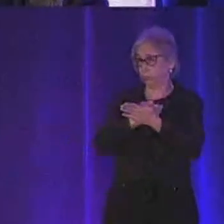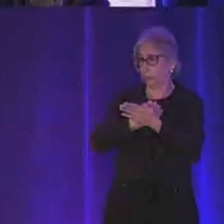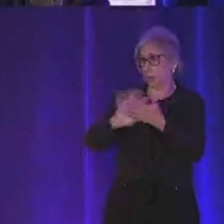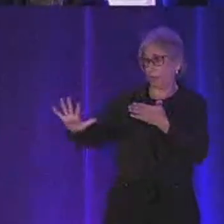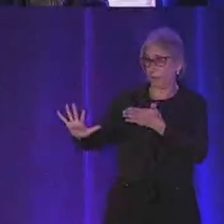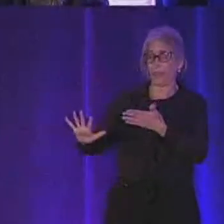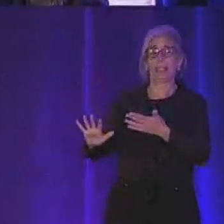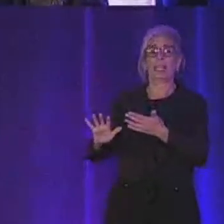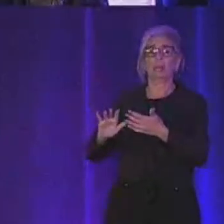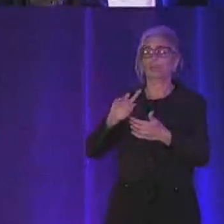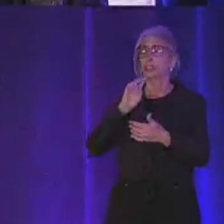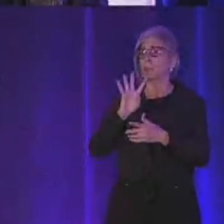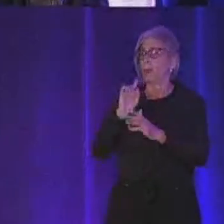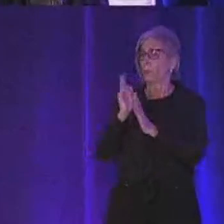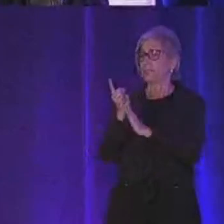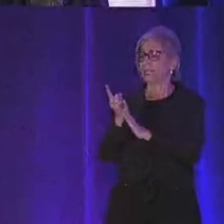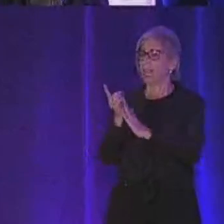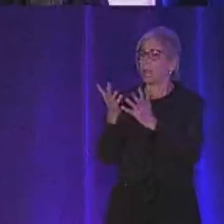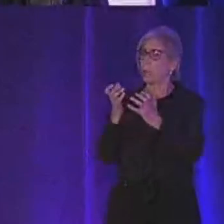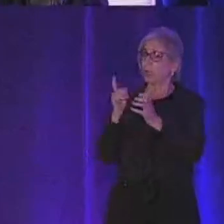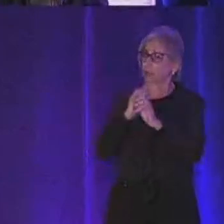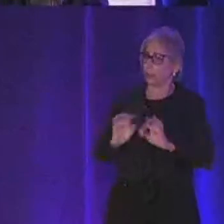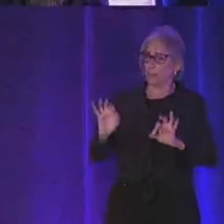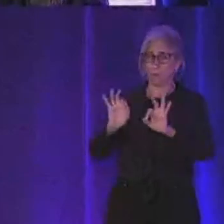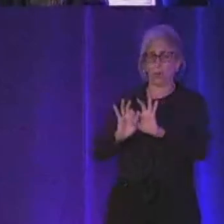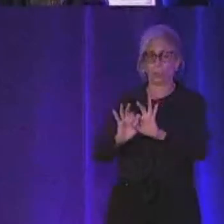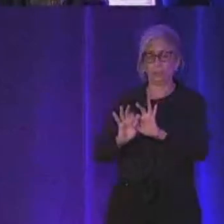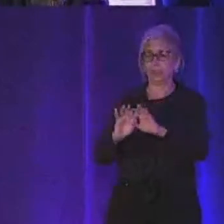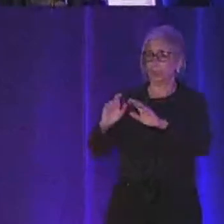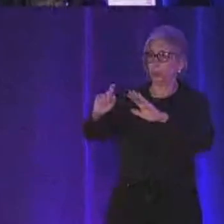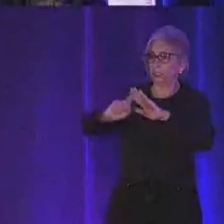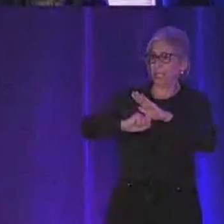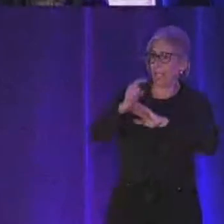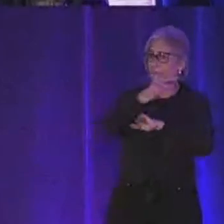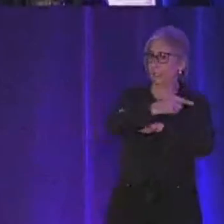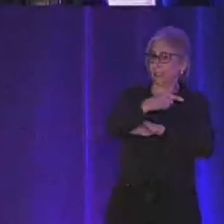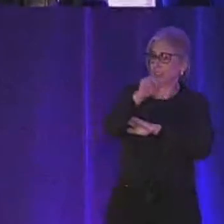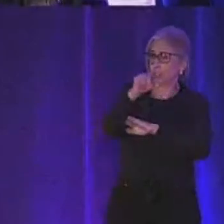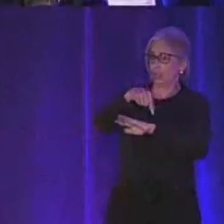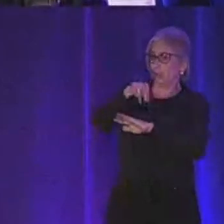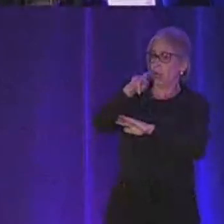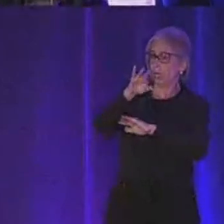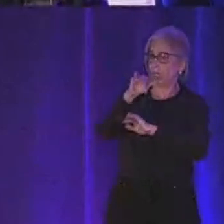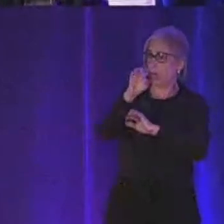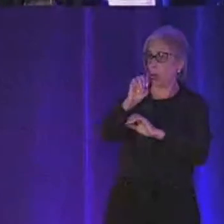talk about that in a second. Now, I want you, very important, to scan this QR code.